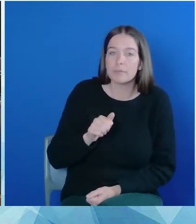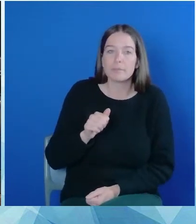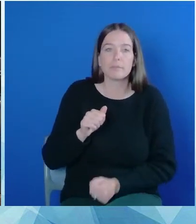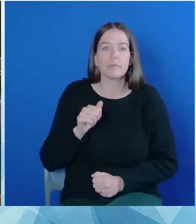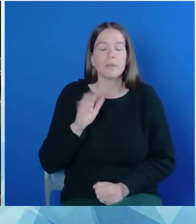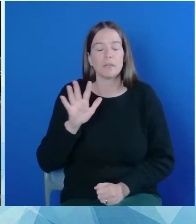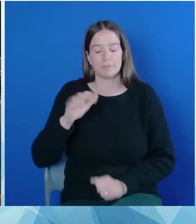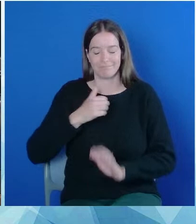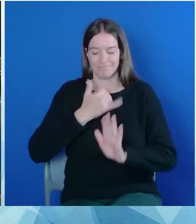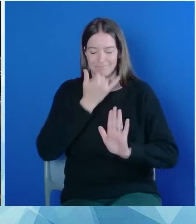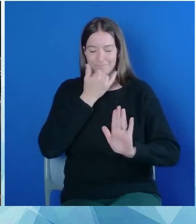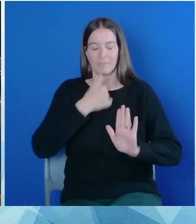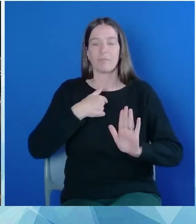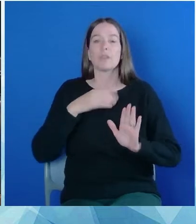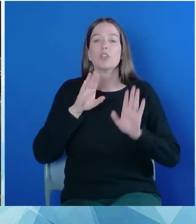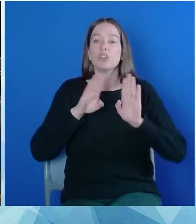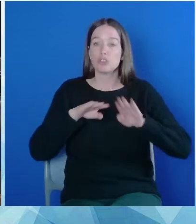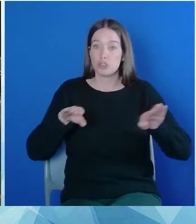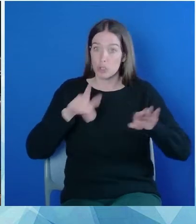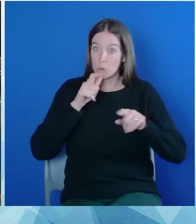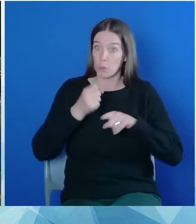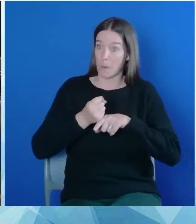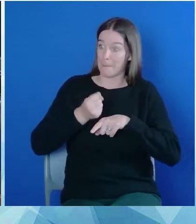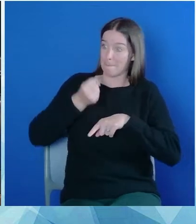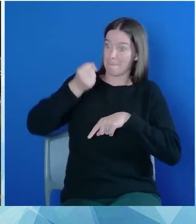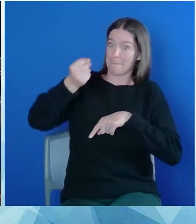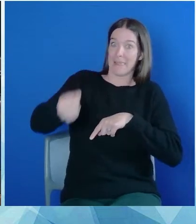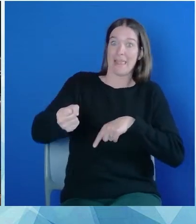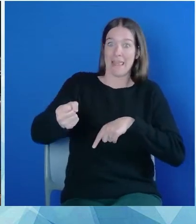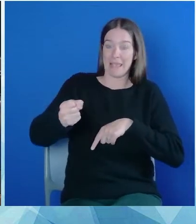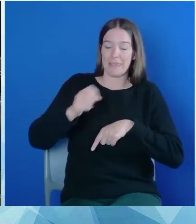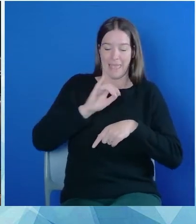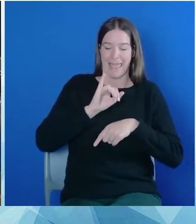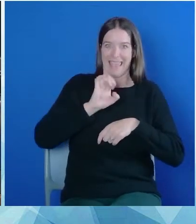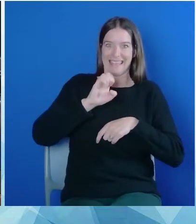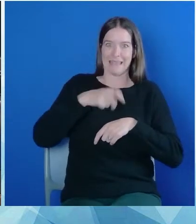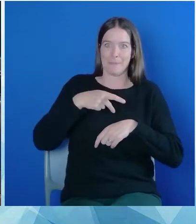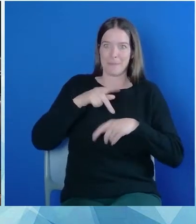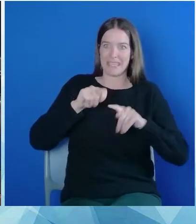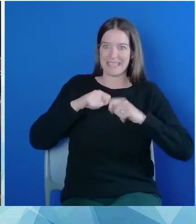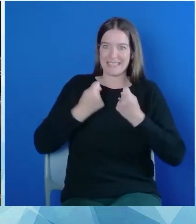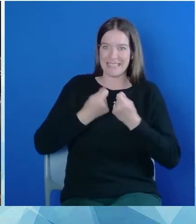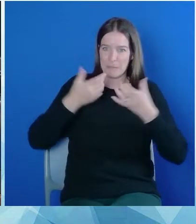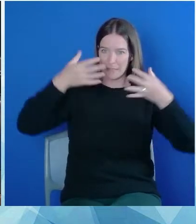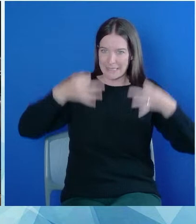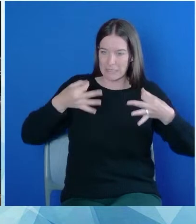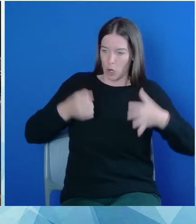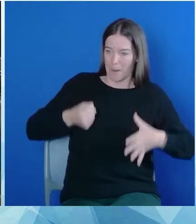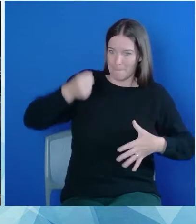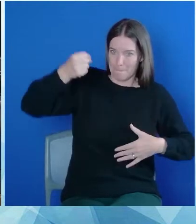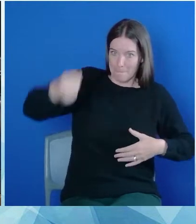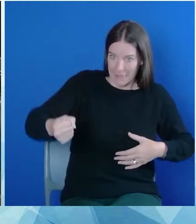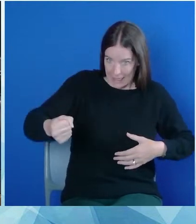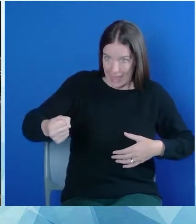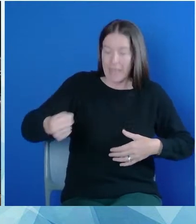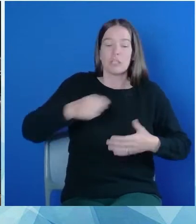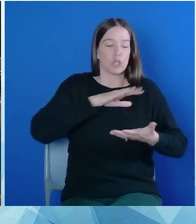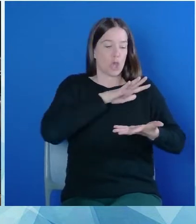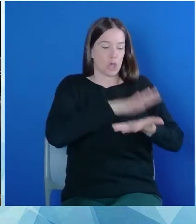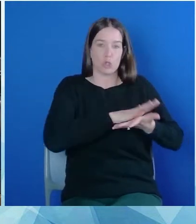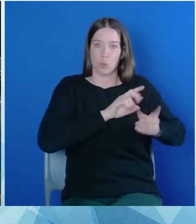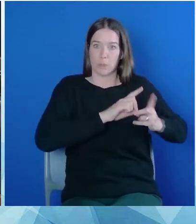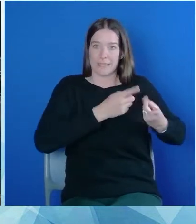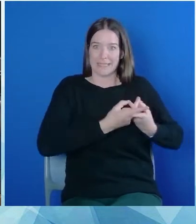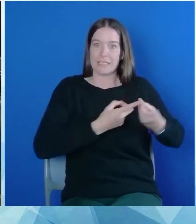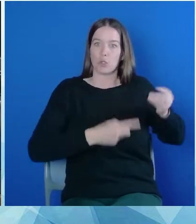are placed by their IEP team in the private school. And the school districts pay for that Yes, placement. and the school districts pay